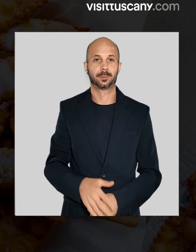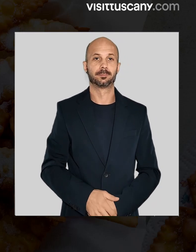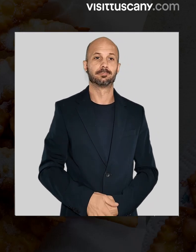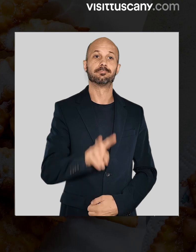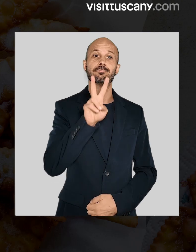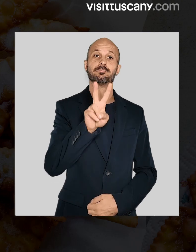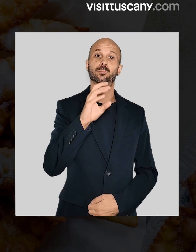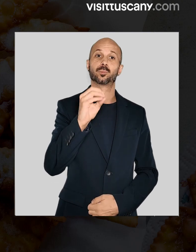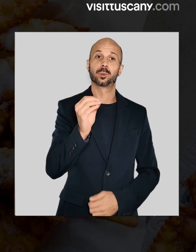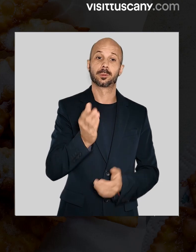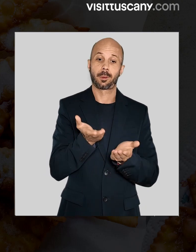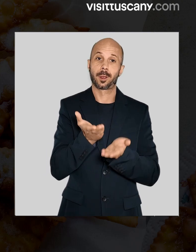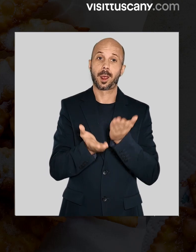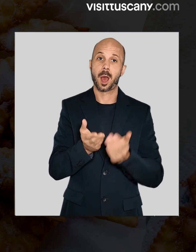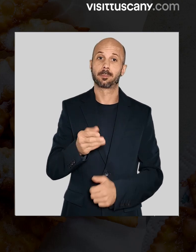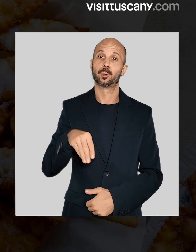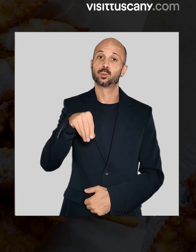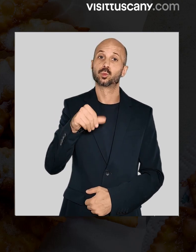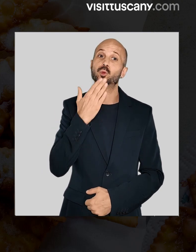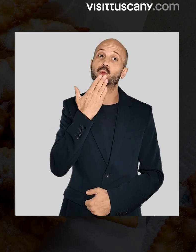20 grams of butter melted,